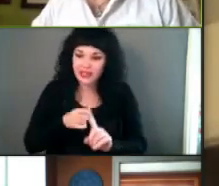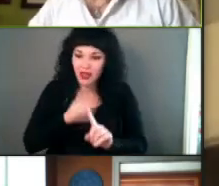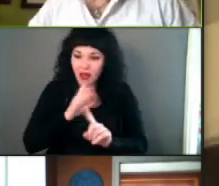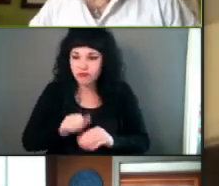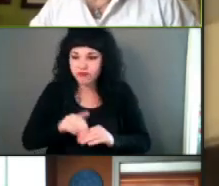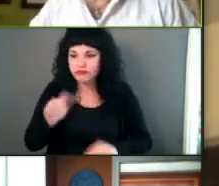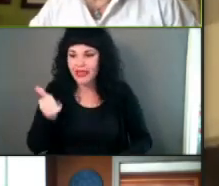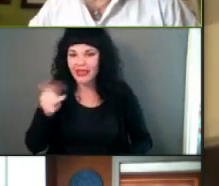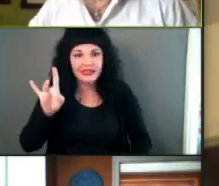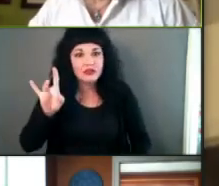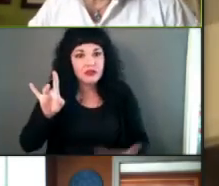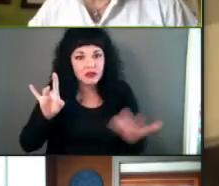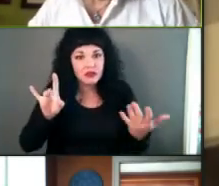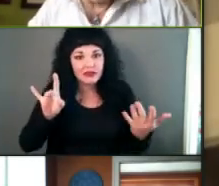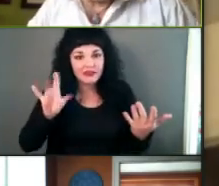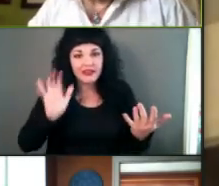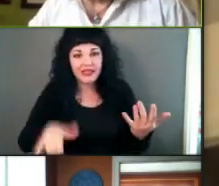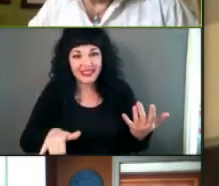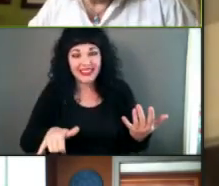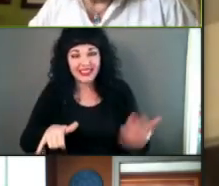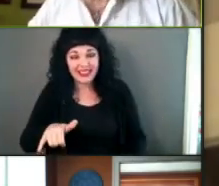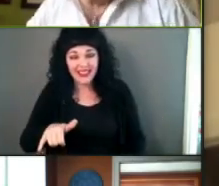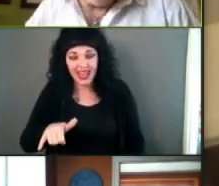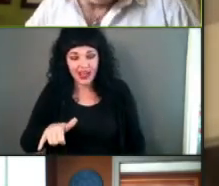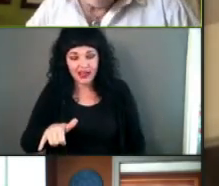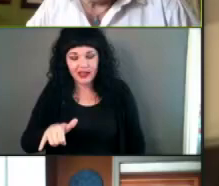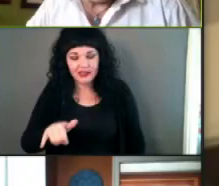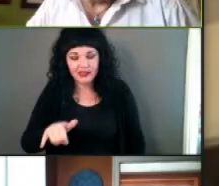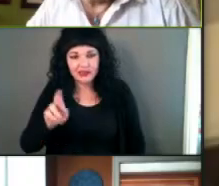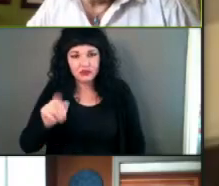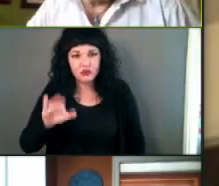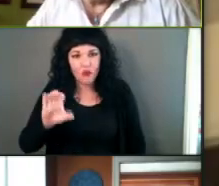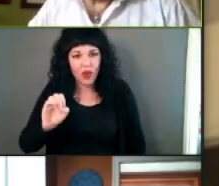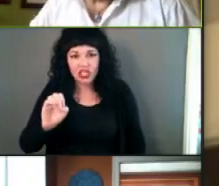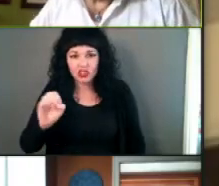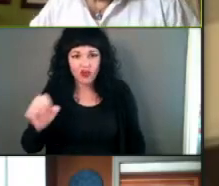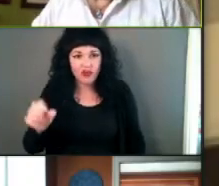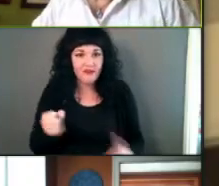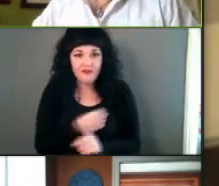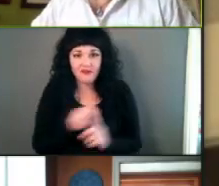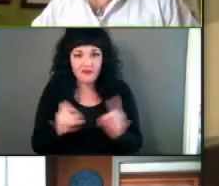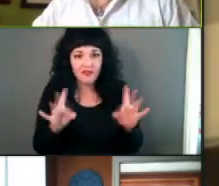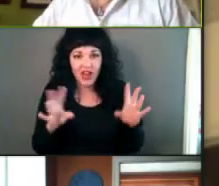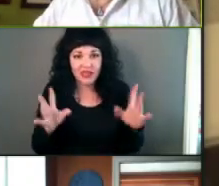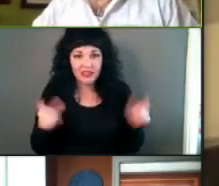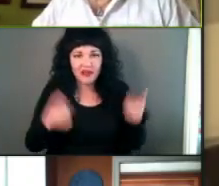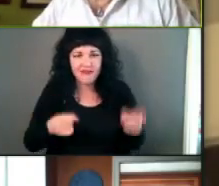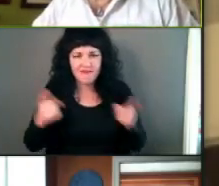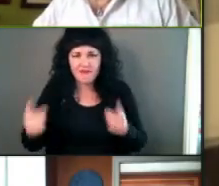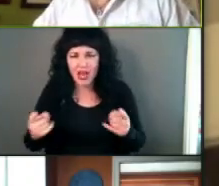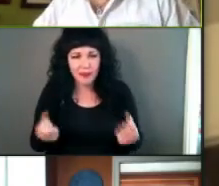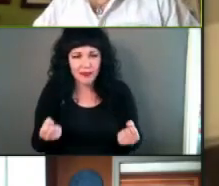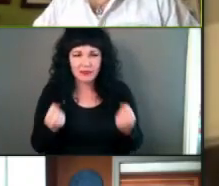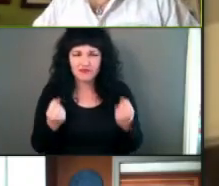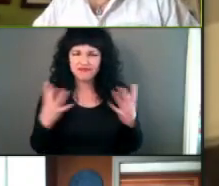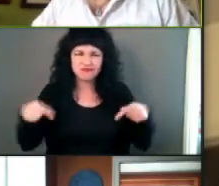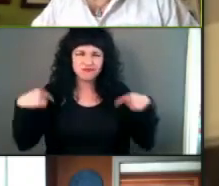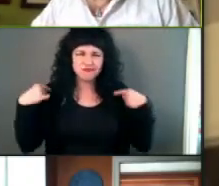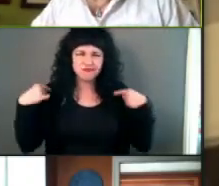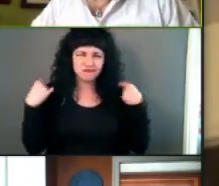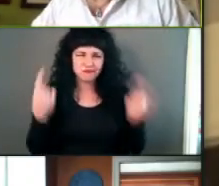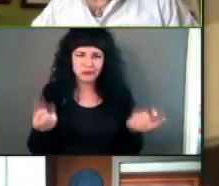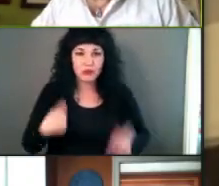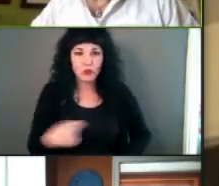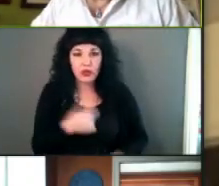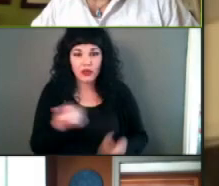racial violence that has been going on for decades, and people don't talk about it. Yet we were trying to discuss that and